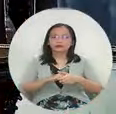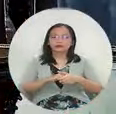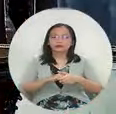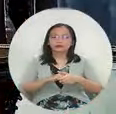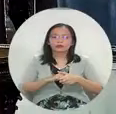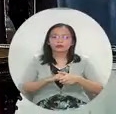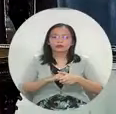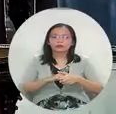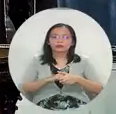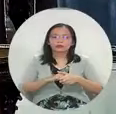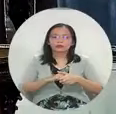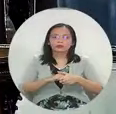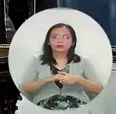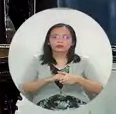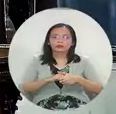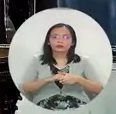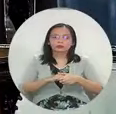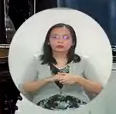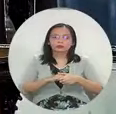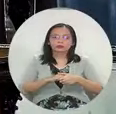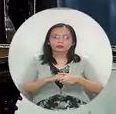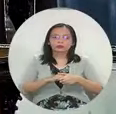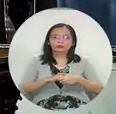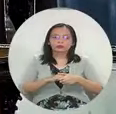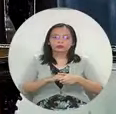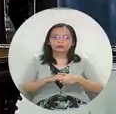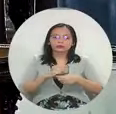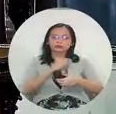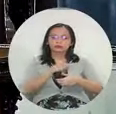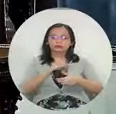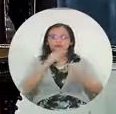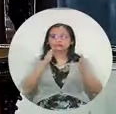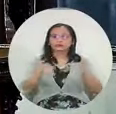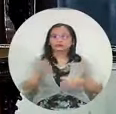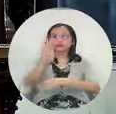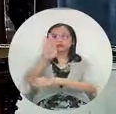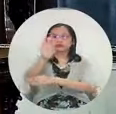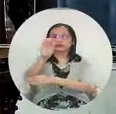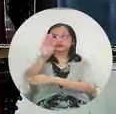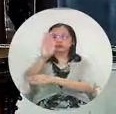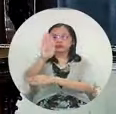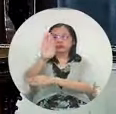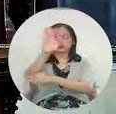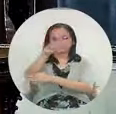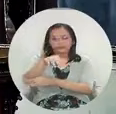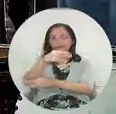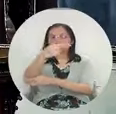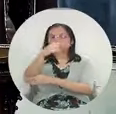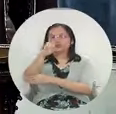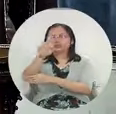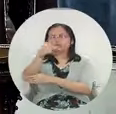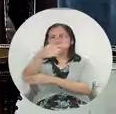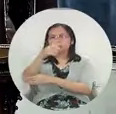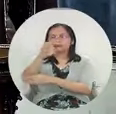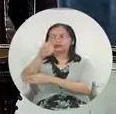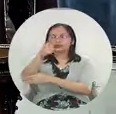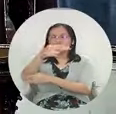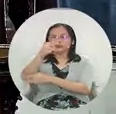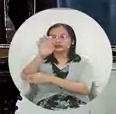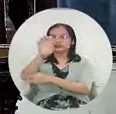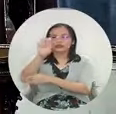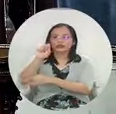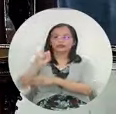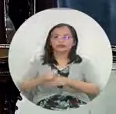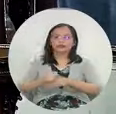Ingus Ibabius, when I was here, I was the one cleaning the toilet. I was the one sweeping the floor. I was